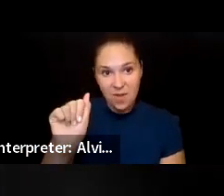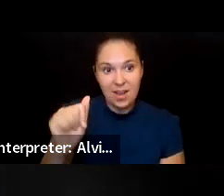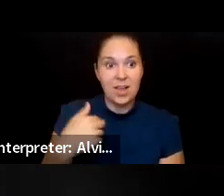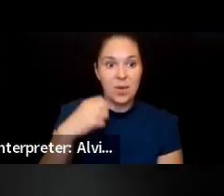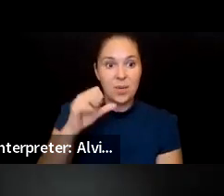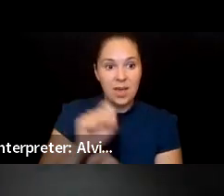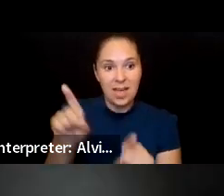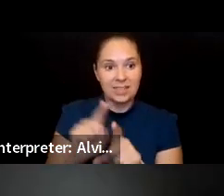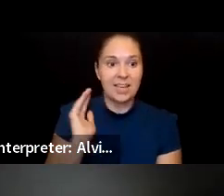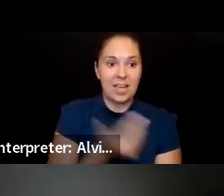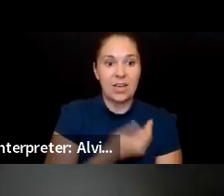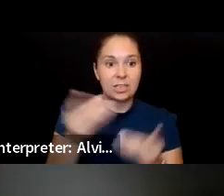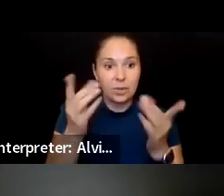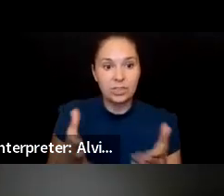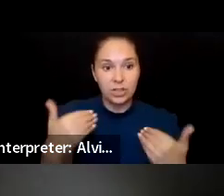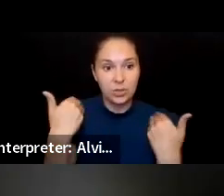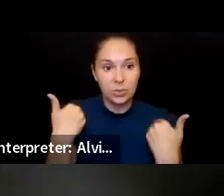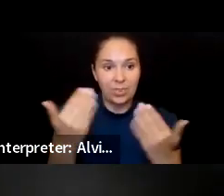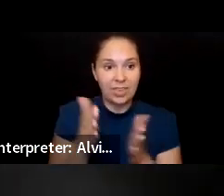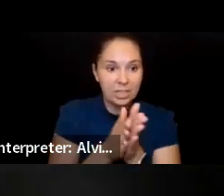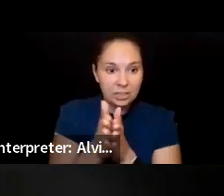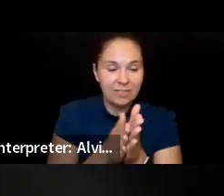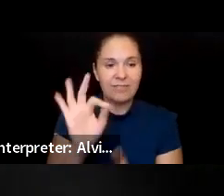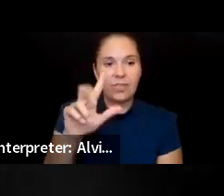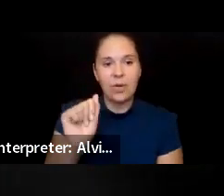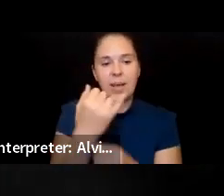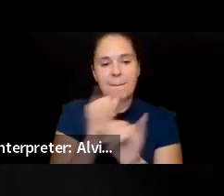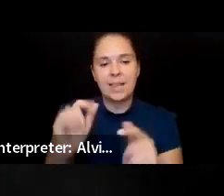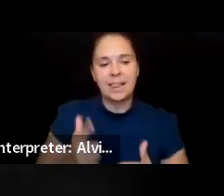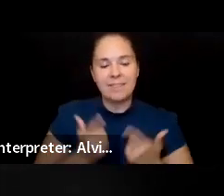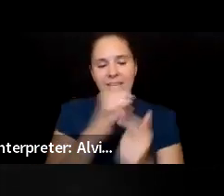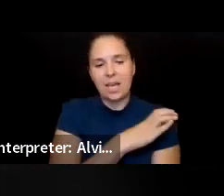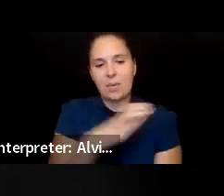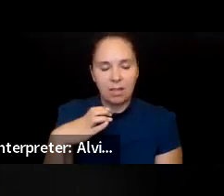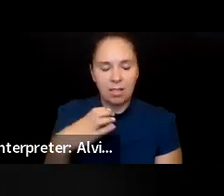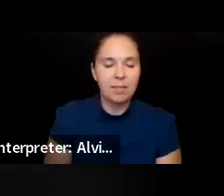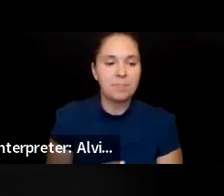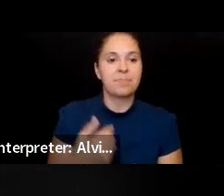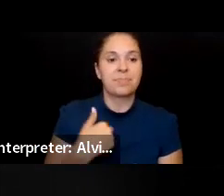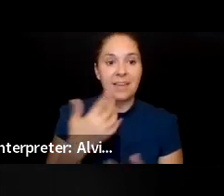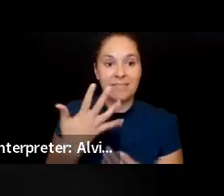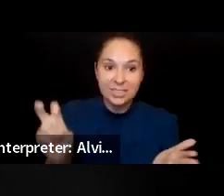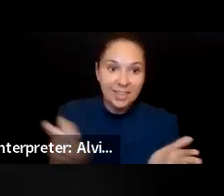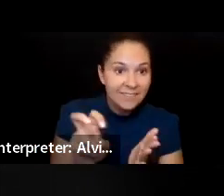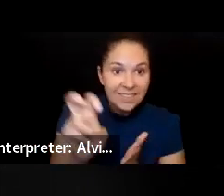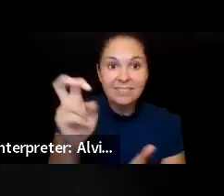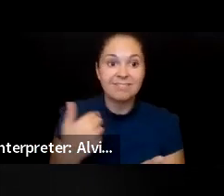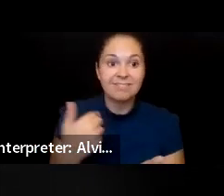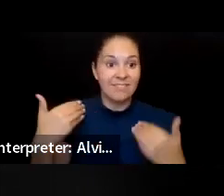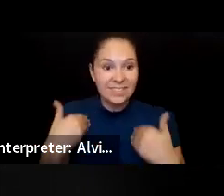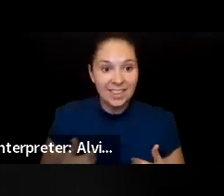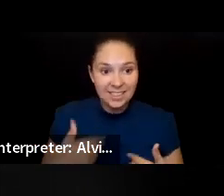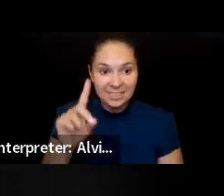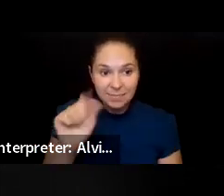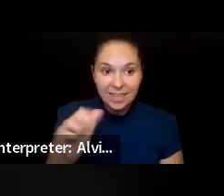work as our Director of Youth Initiatives at our Florida Independent Living Council. So I have a physical disability,